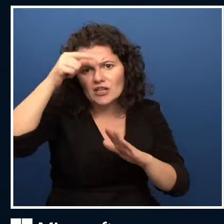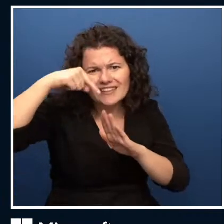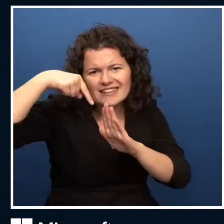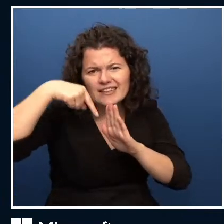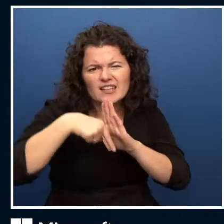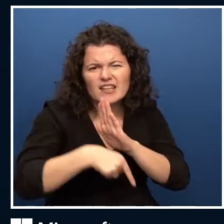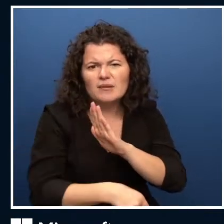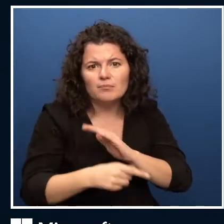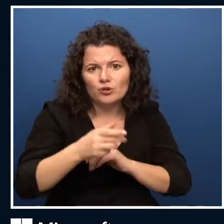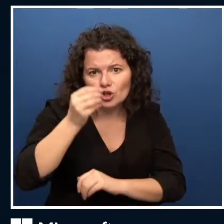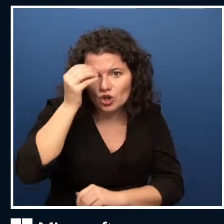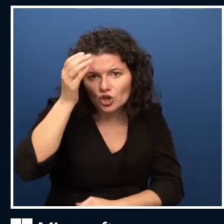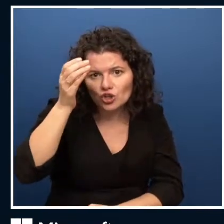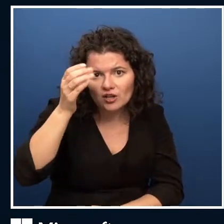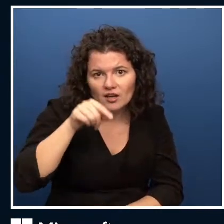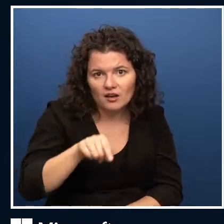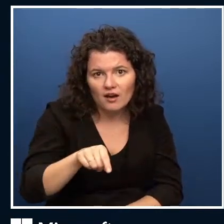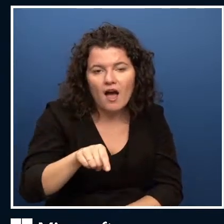audio pre-processing.